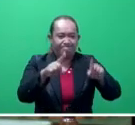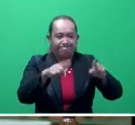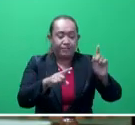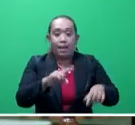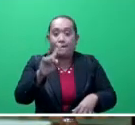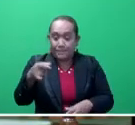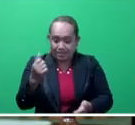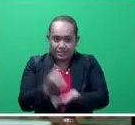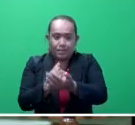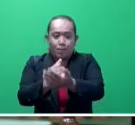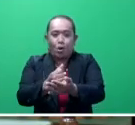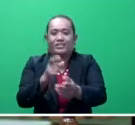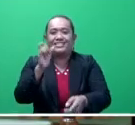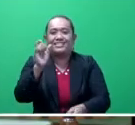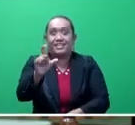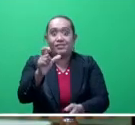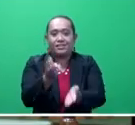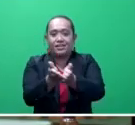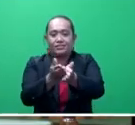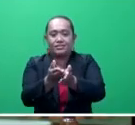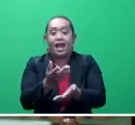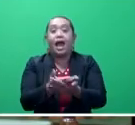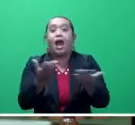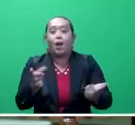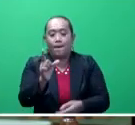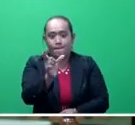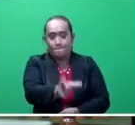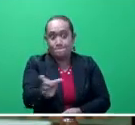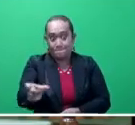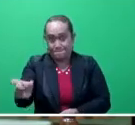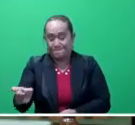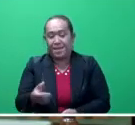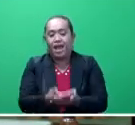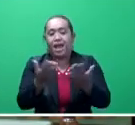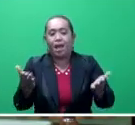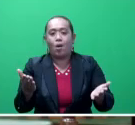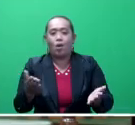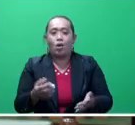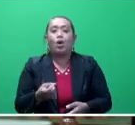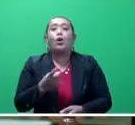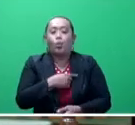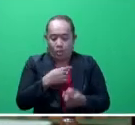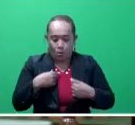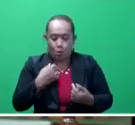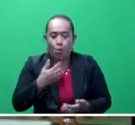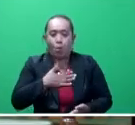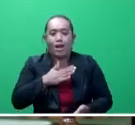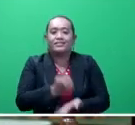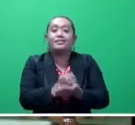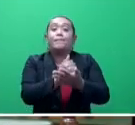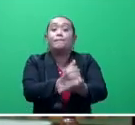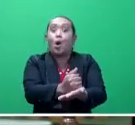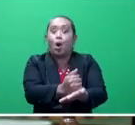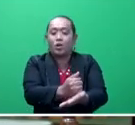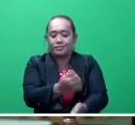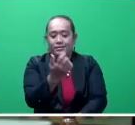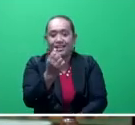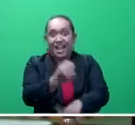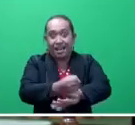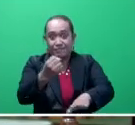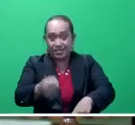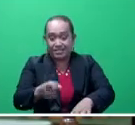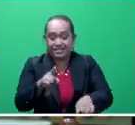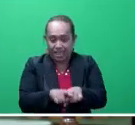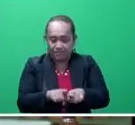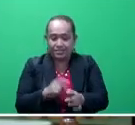civil servants, we're doing more than looking out for our employees. We are supporting the families that rely on civil servants to provide for them.